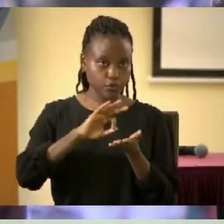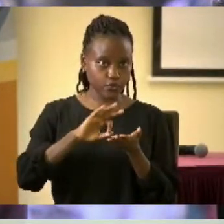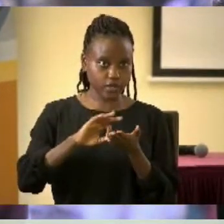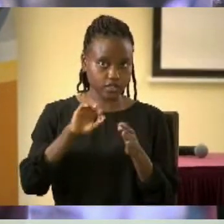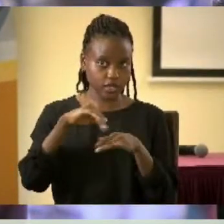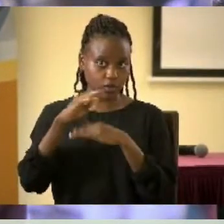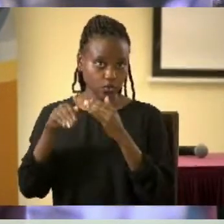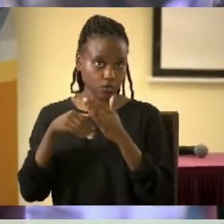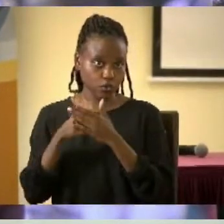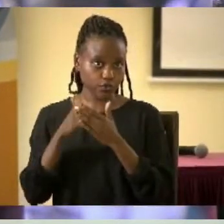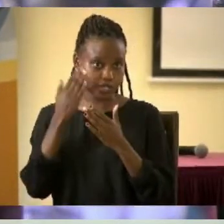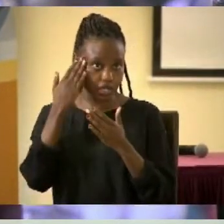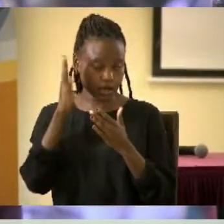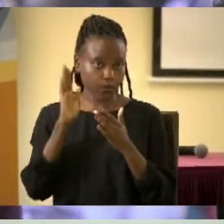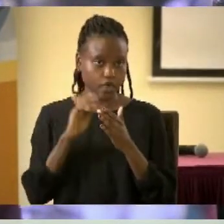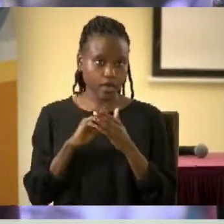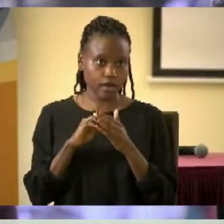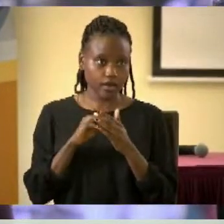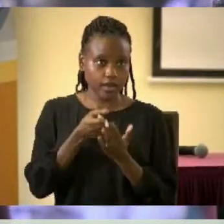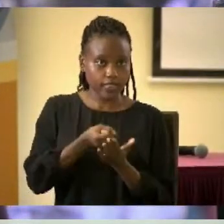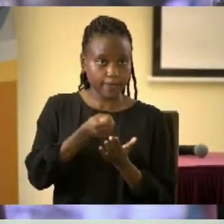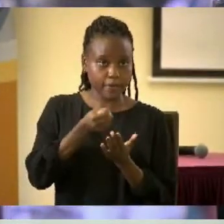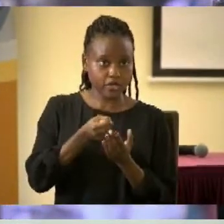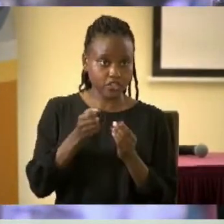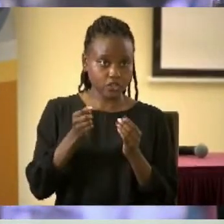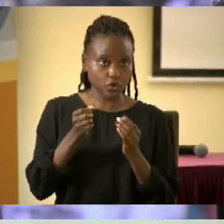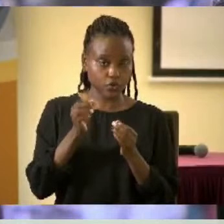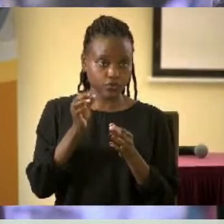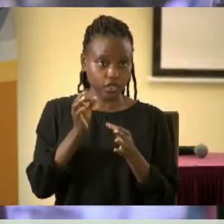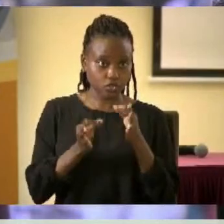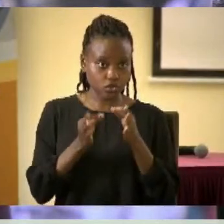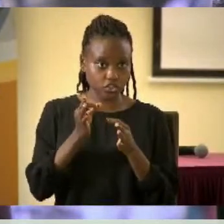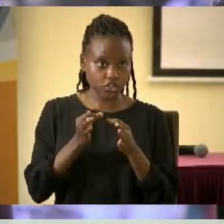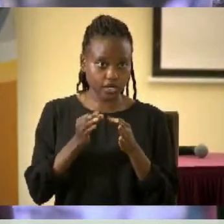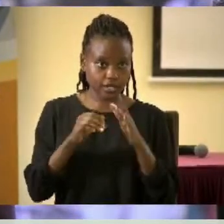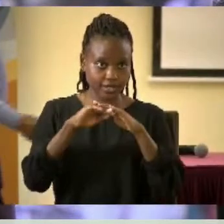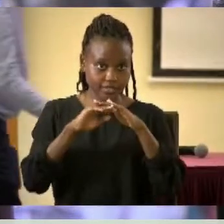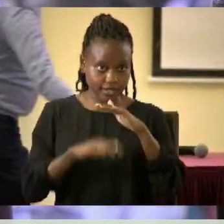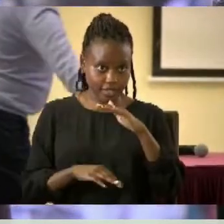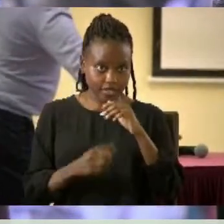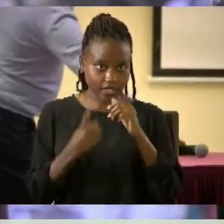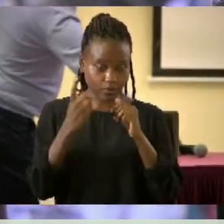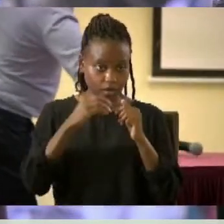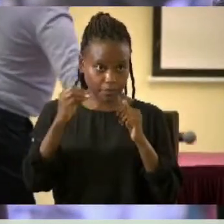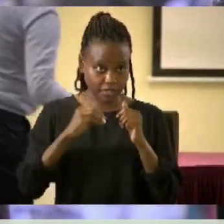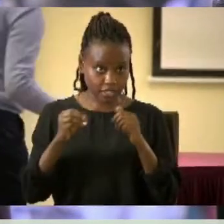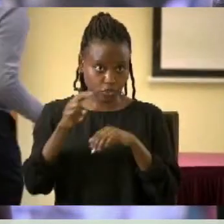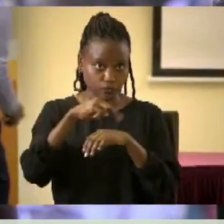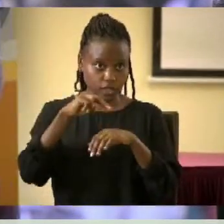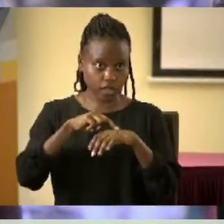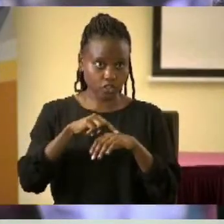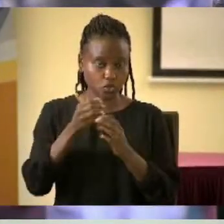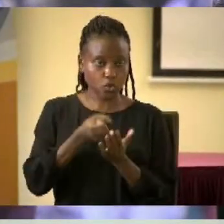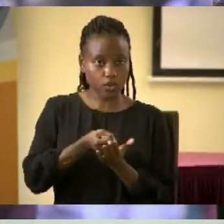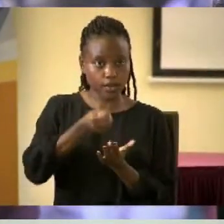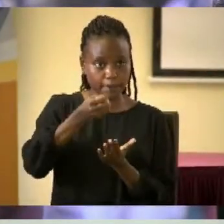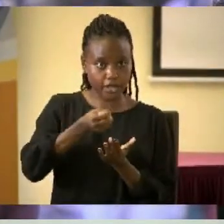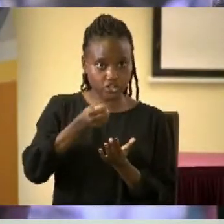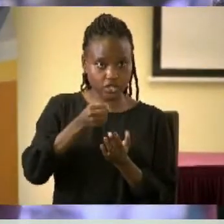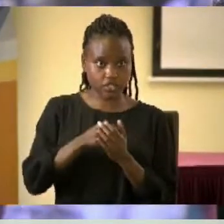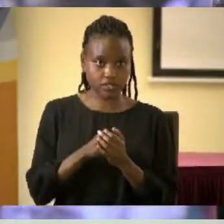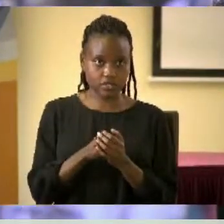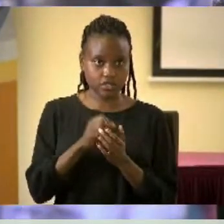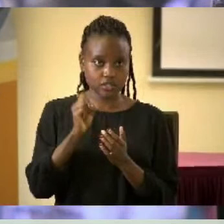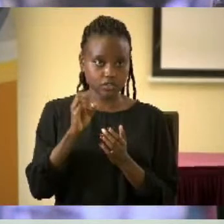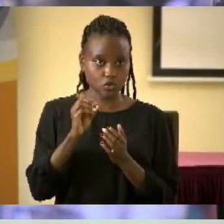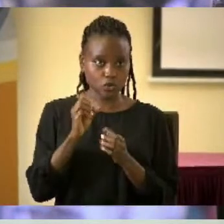you might be all aware, the budget of the judiciary is less than 1% of the national budget. And so we can only